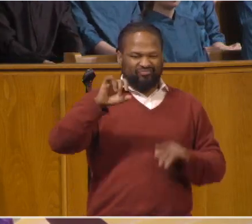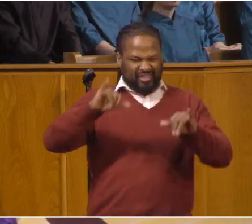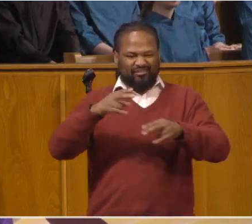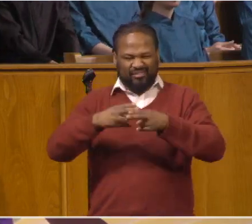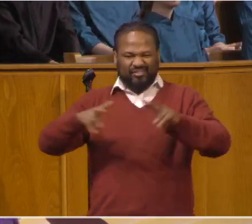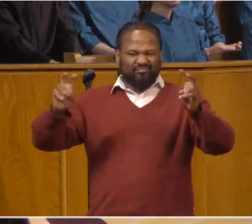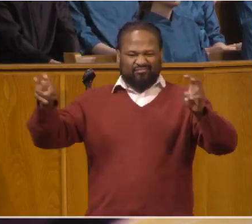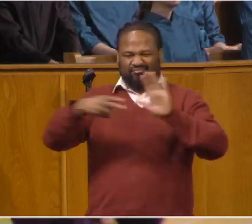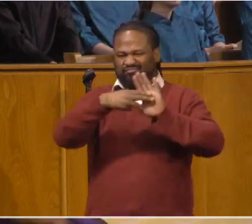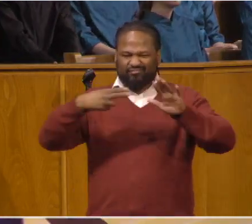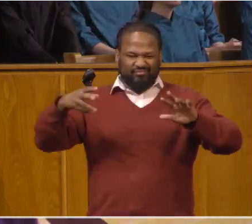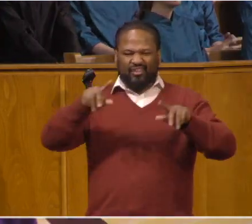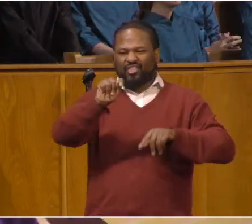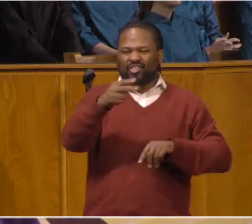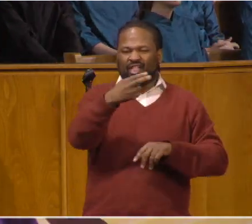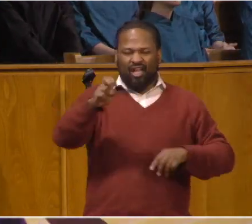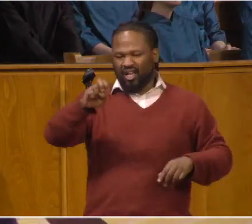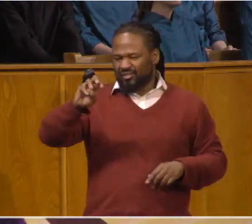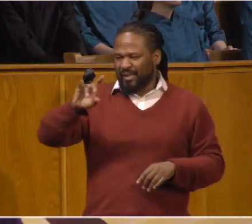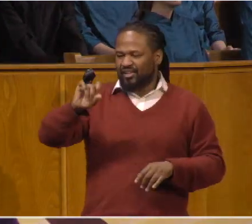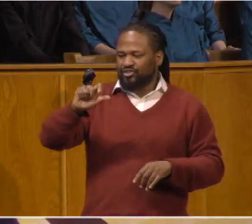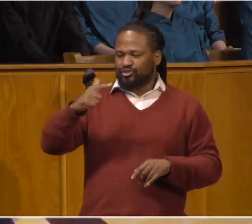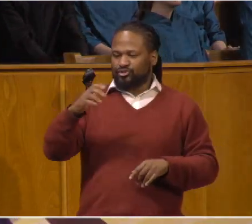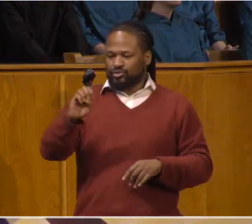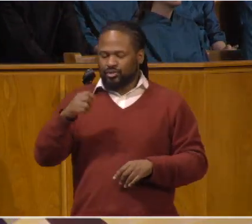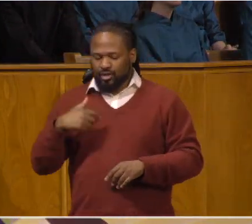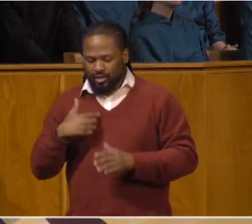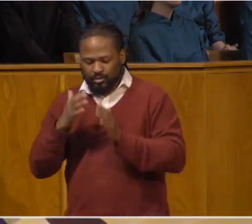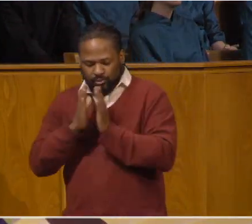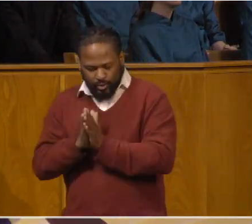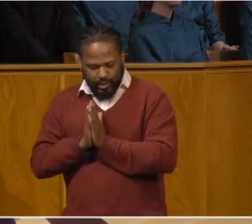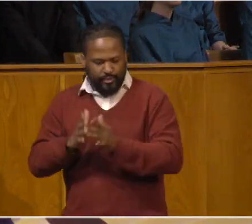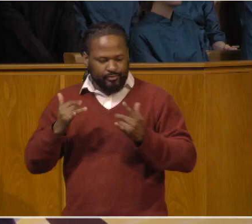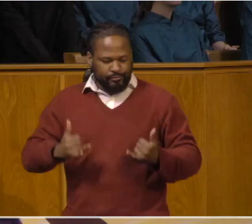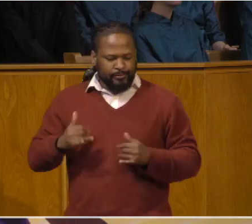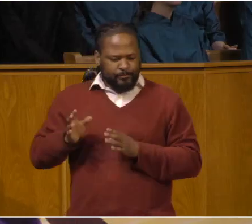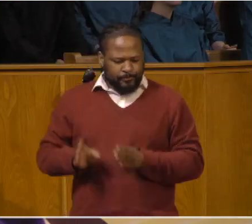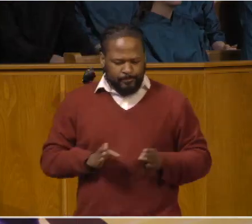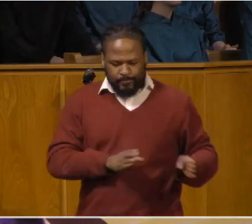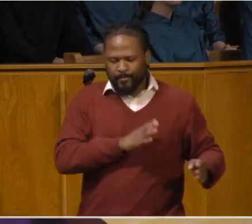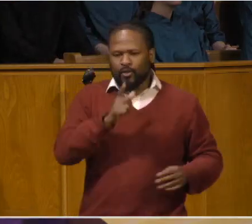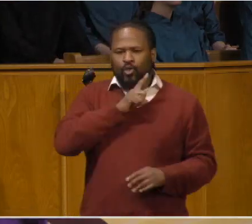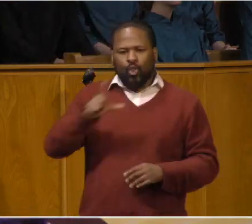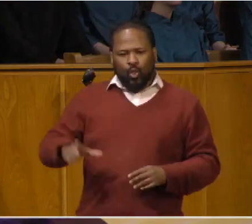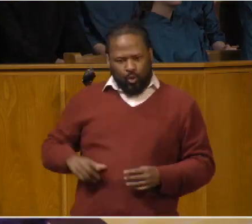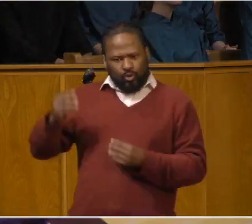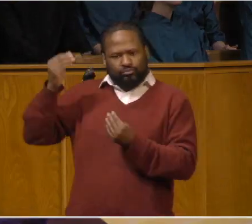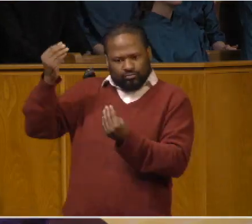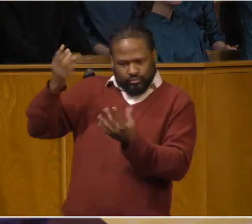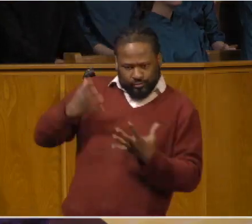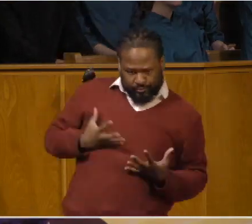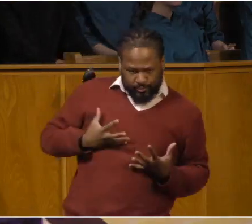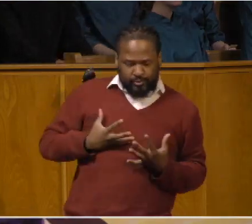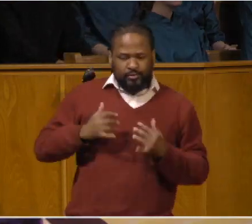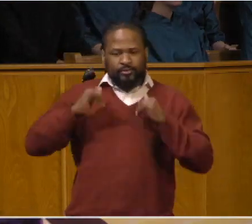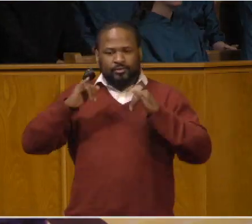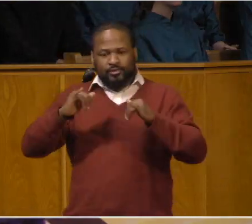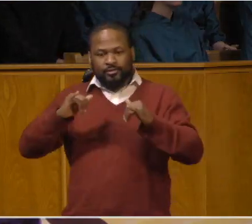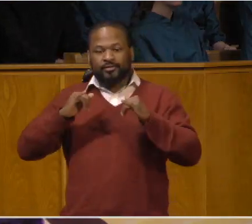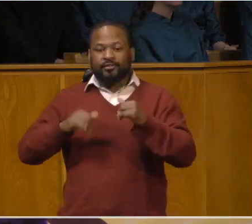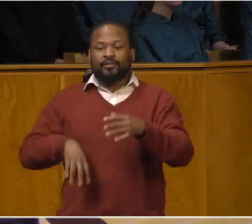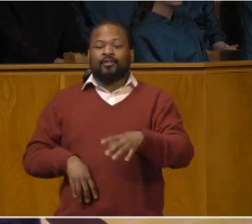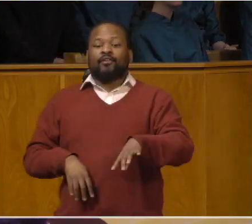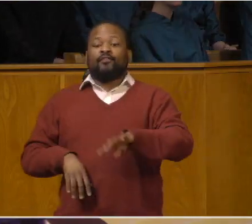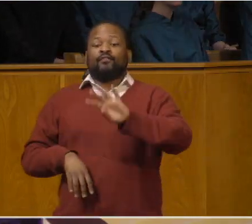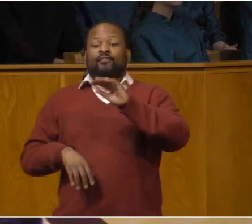As I prayed while planning the Missional Sunday series, the Lord gave me direction that each of the fifth